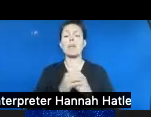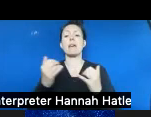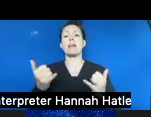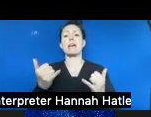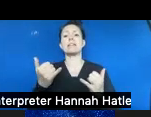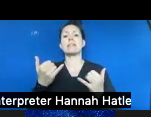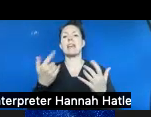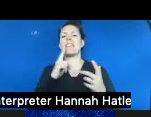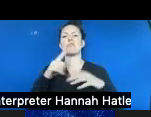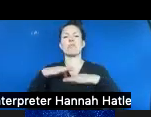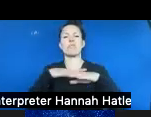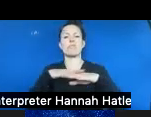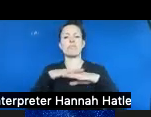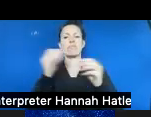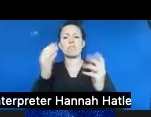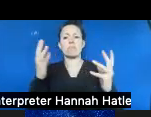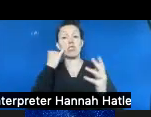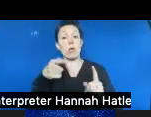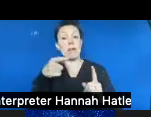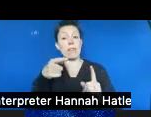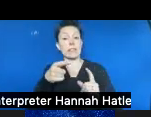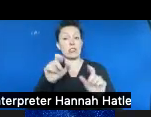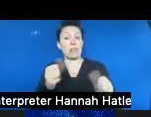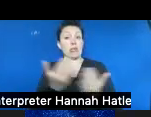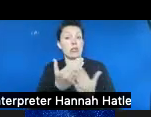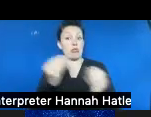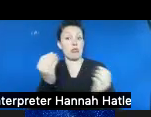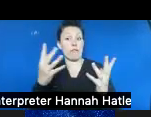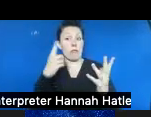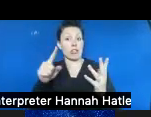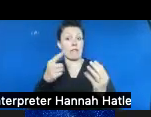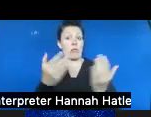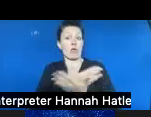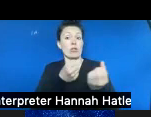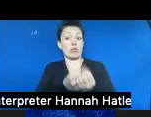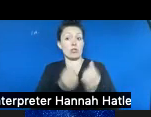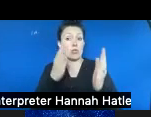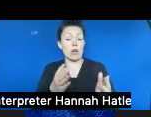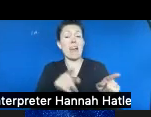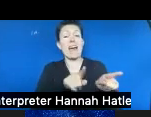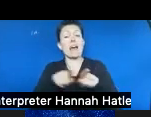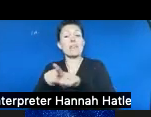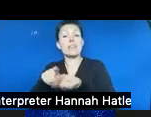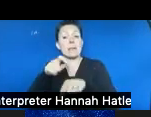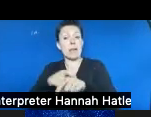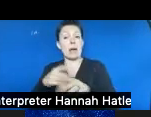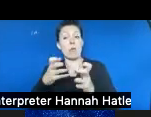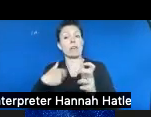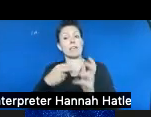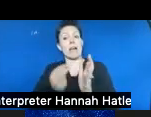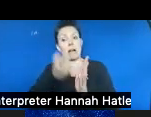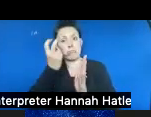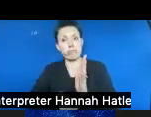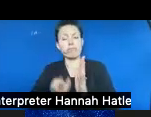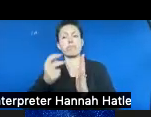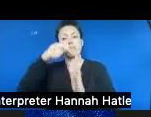101 basic, newcomer knowledge for new advocates, but I hope it's robust enough that folks that have been doing trafficking work probably longer than